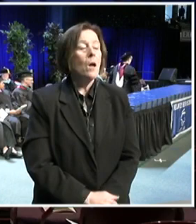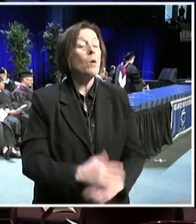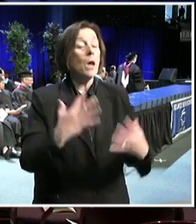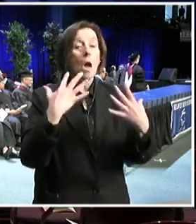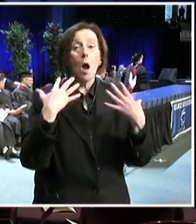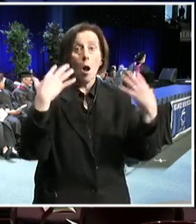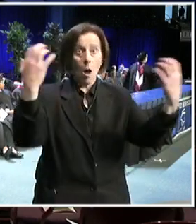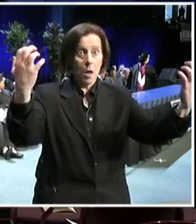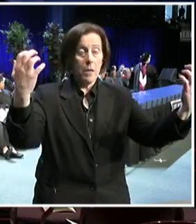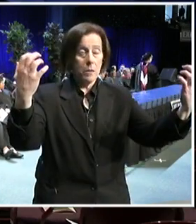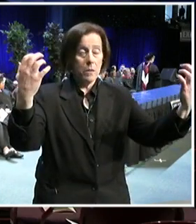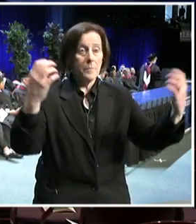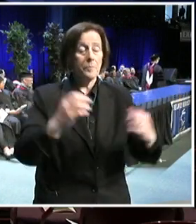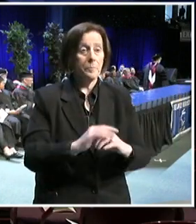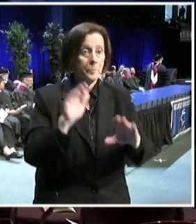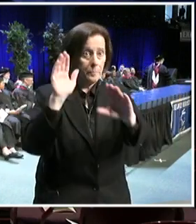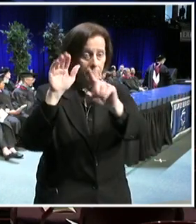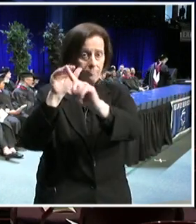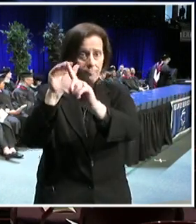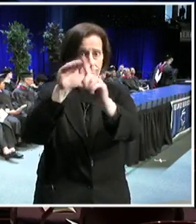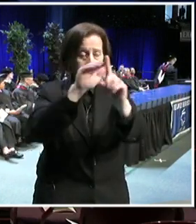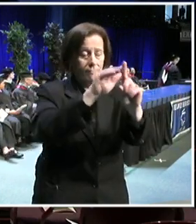Members of the audience,